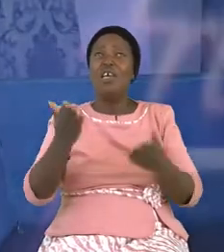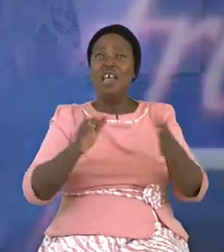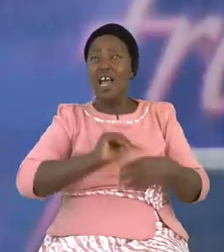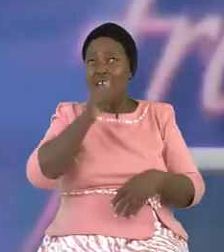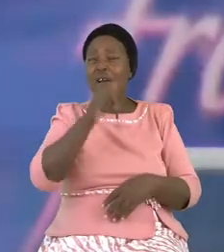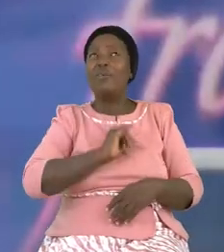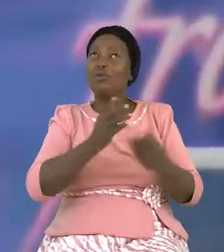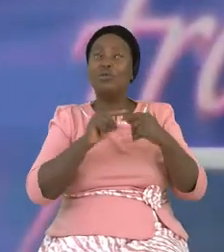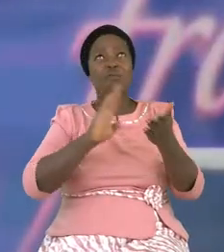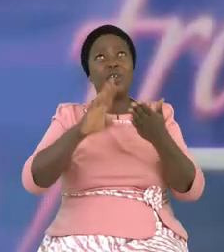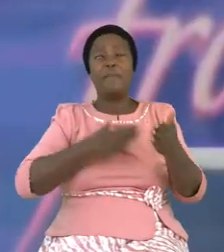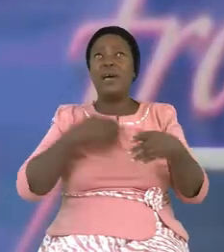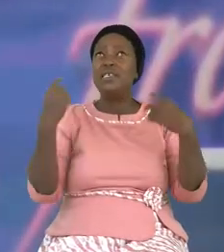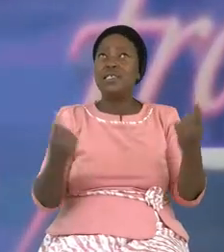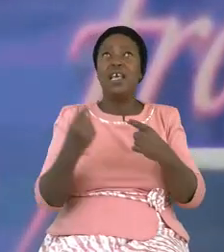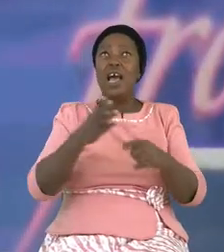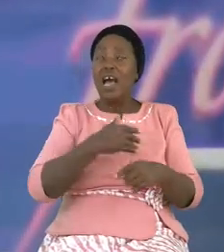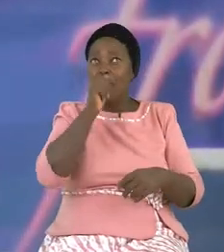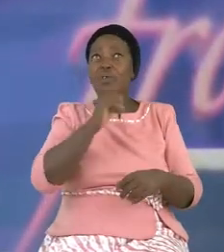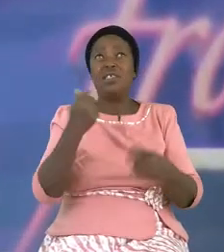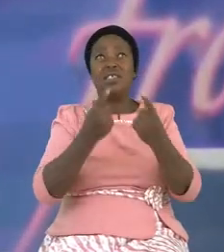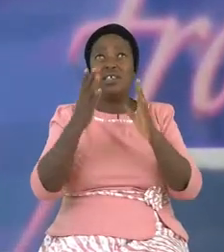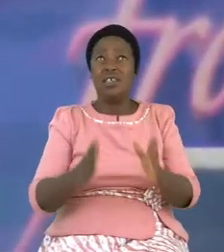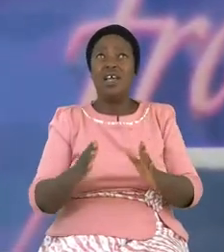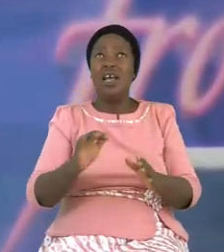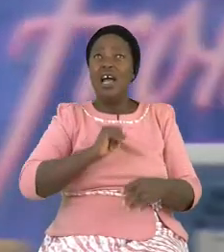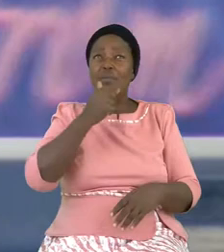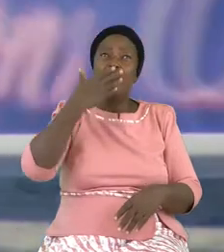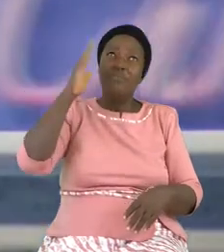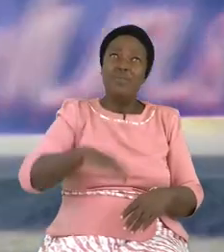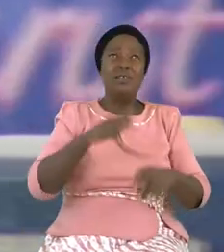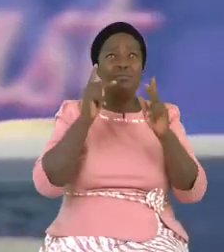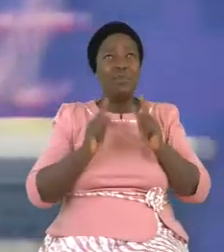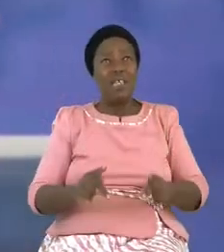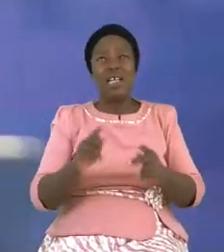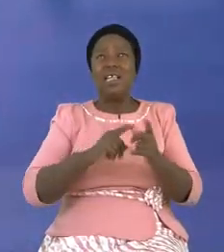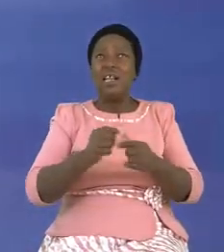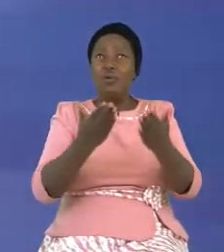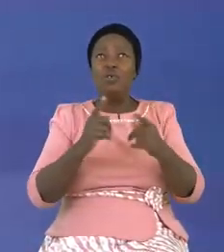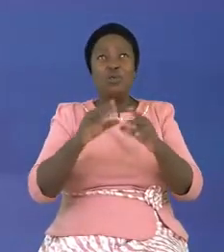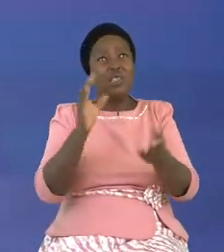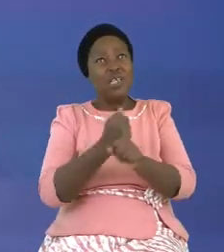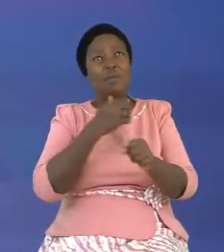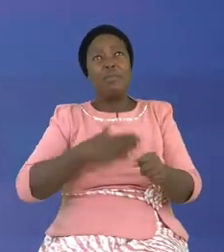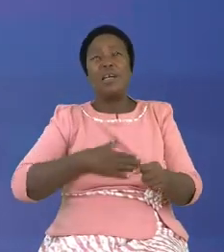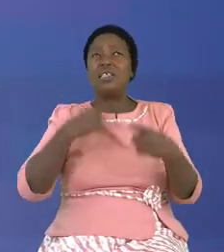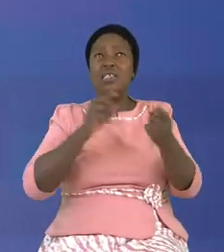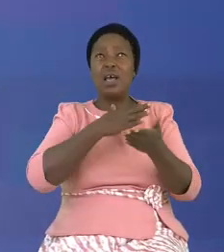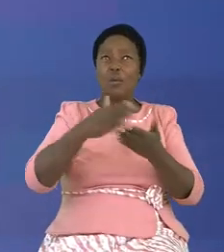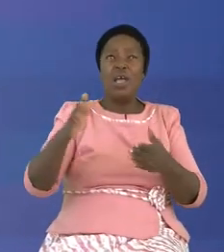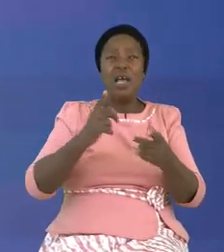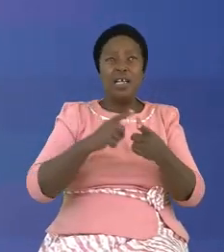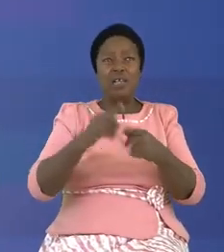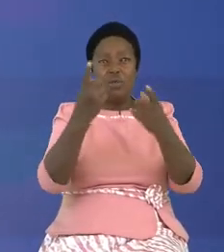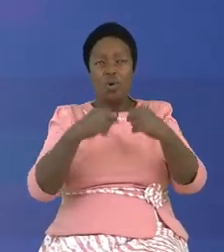my sin. I'm a sinner. I'm an evil person. And I want you to take my sins away. And you come near